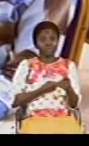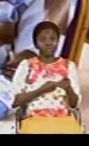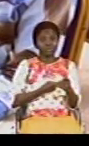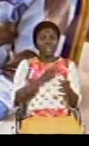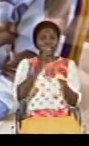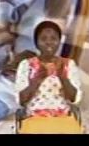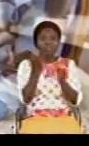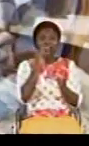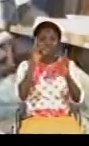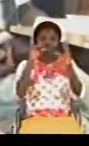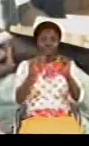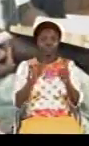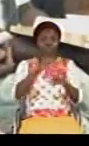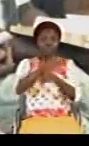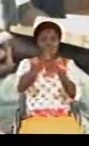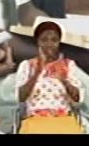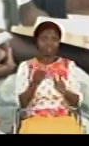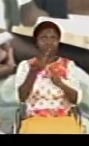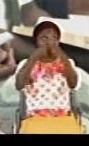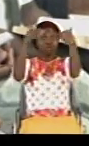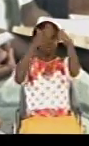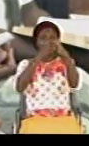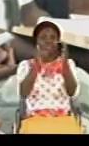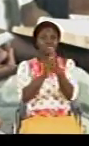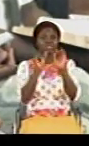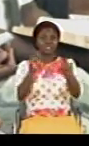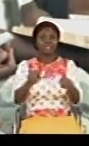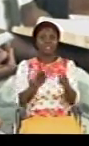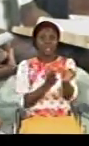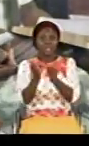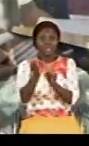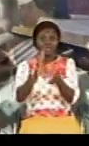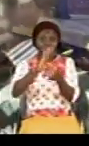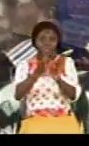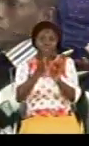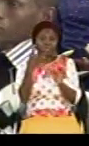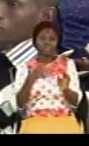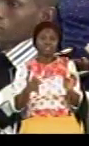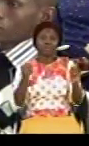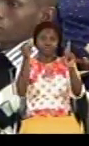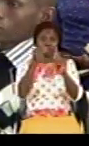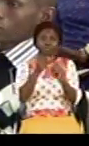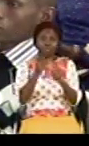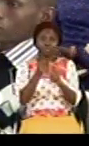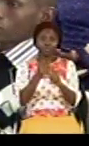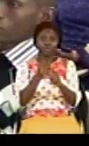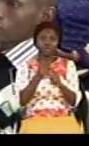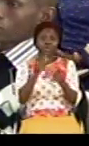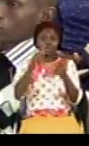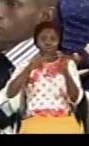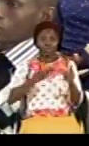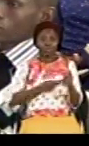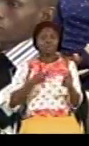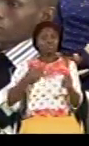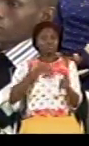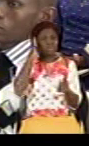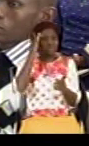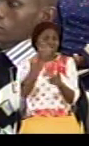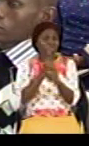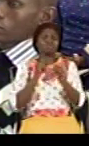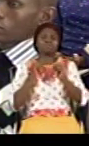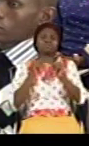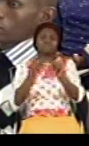heaven that will interpret the word and match it with our lives, we'll just continue that weary life,